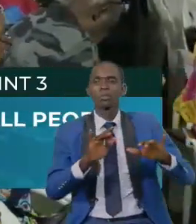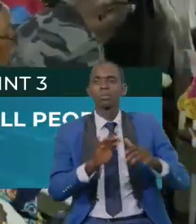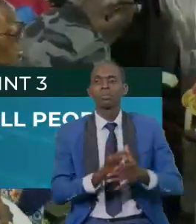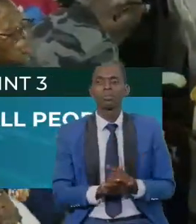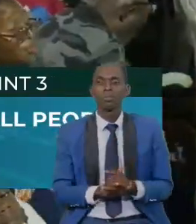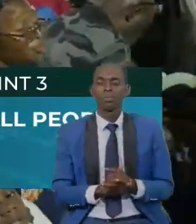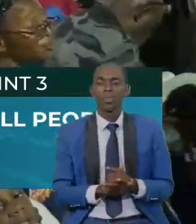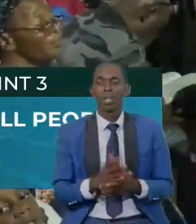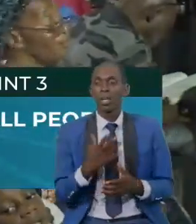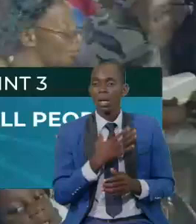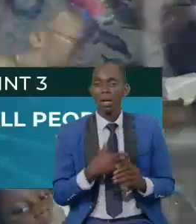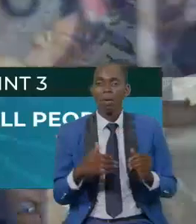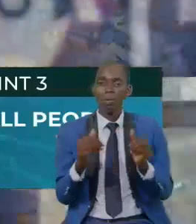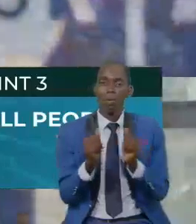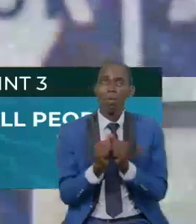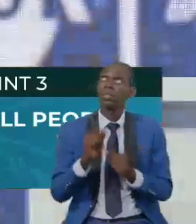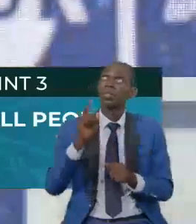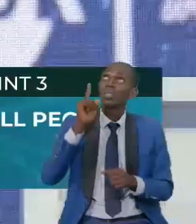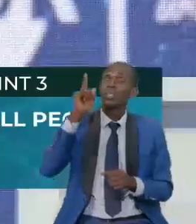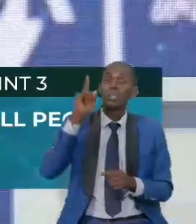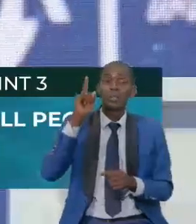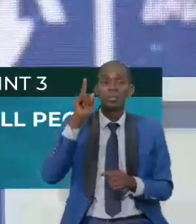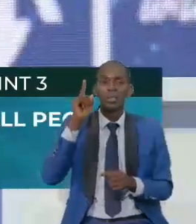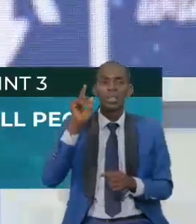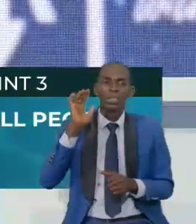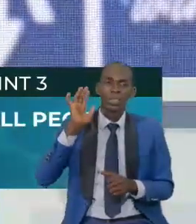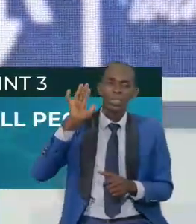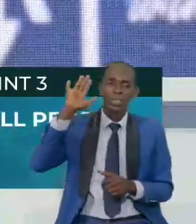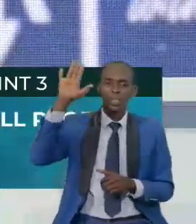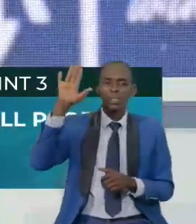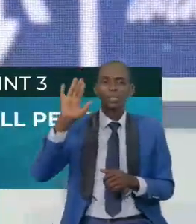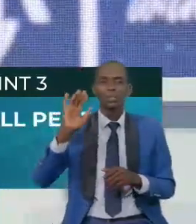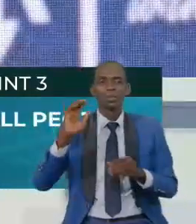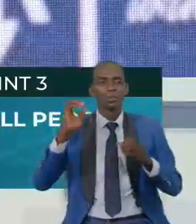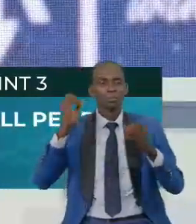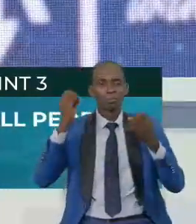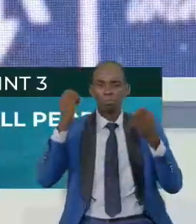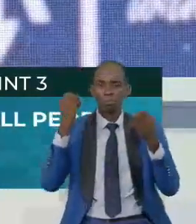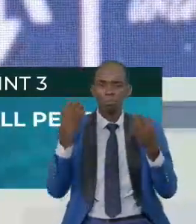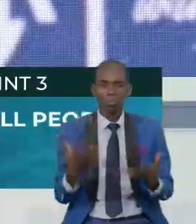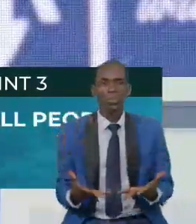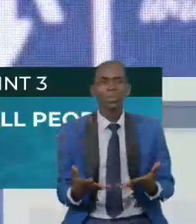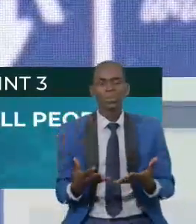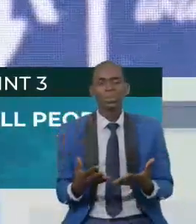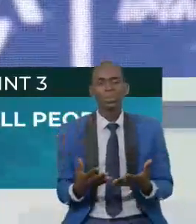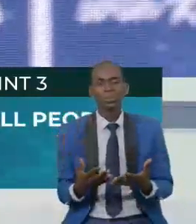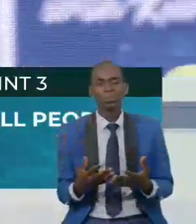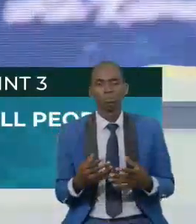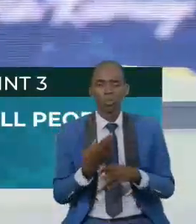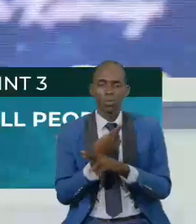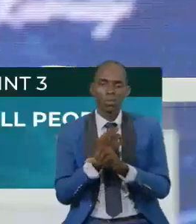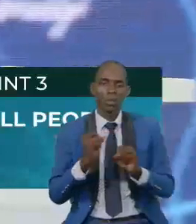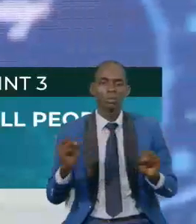and with him is plenteous redemption.